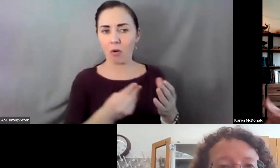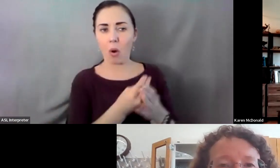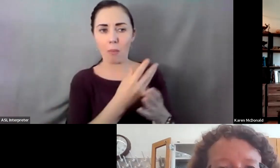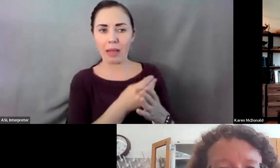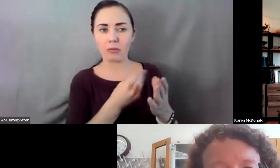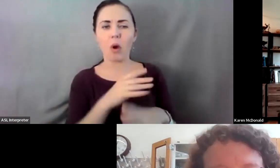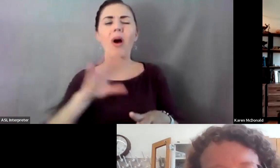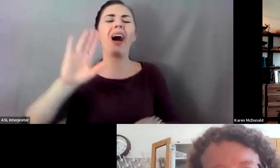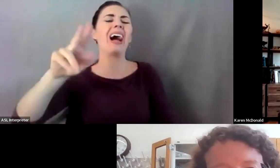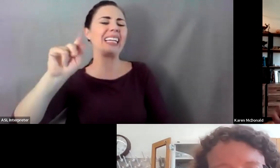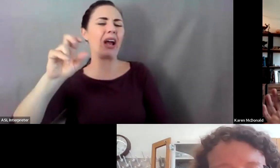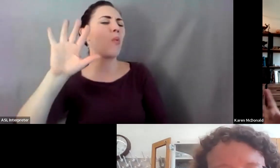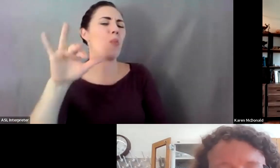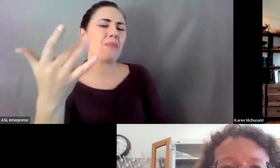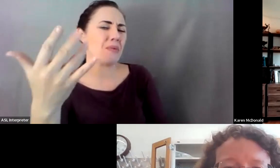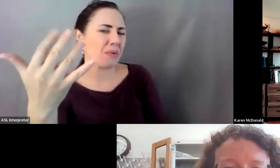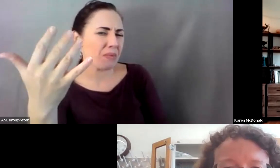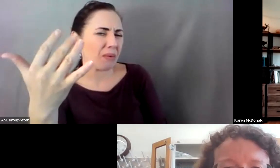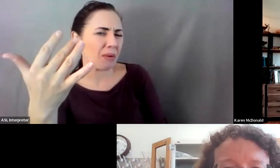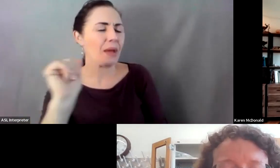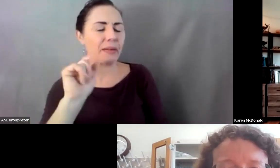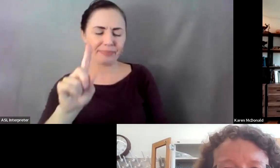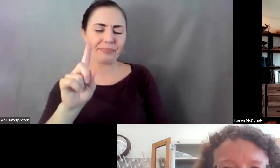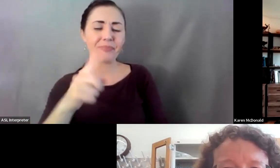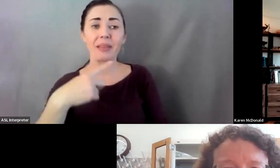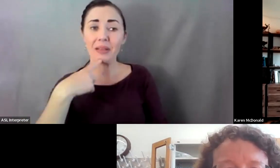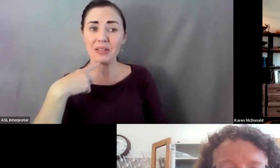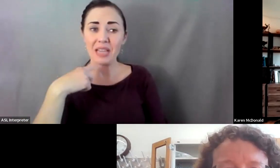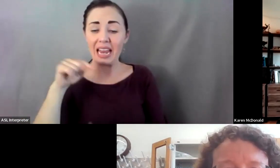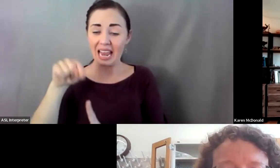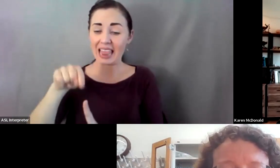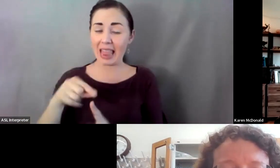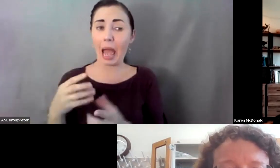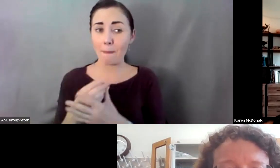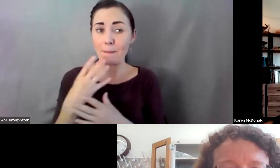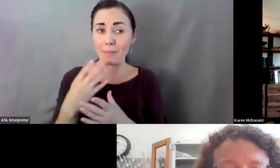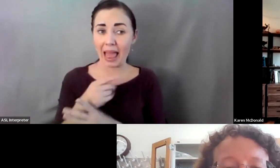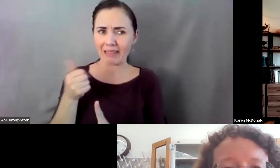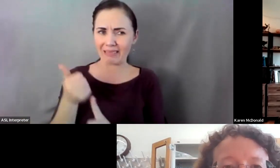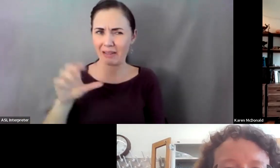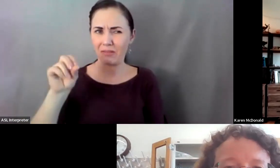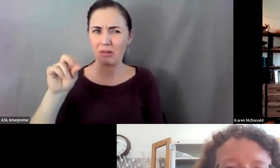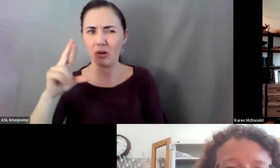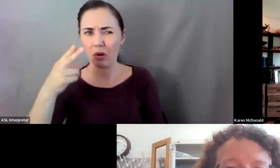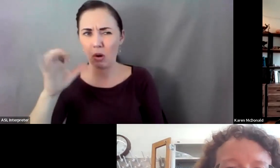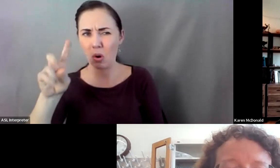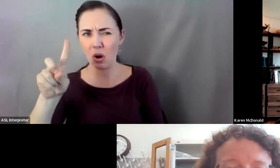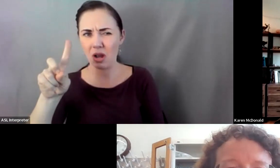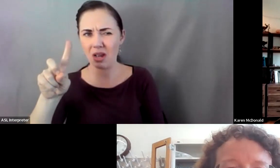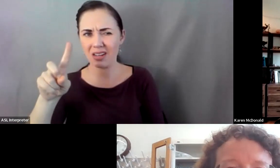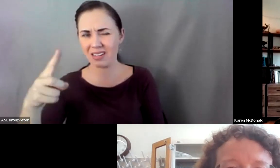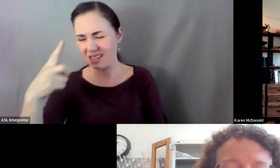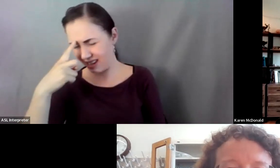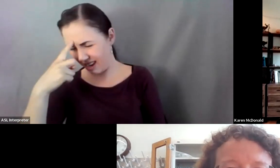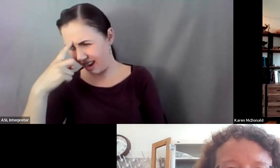Hang on. Let me ask you a question, because you said that little plant you saw in the forest was an orchid. I thought orchids all look like the things in